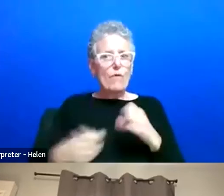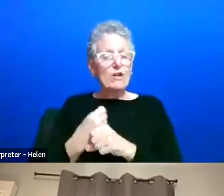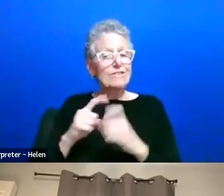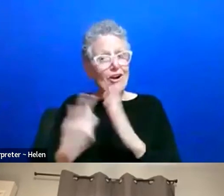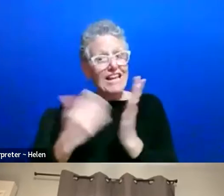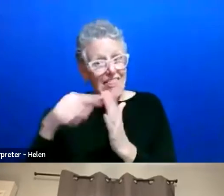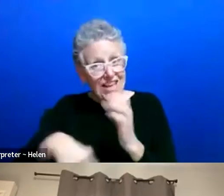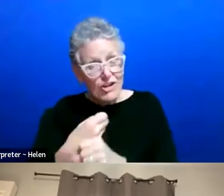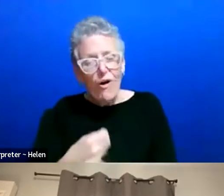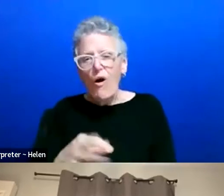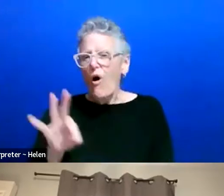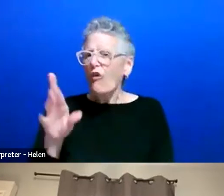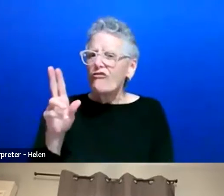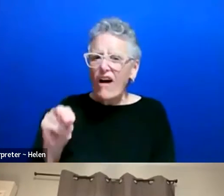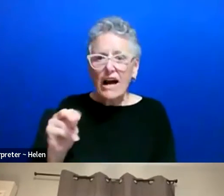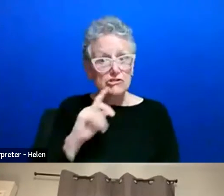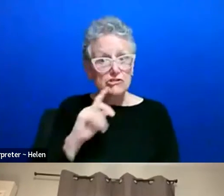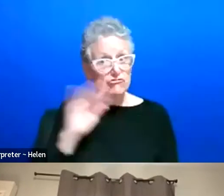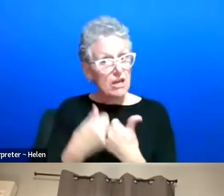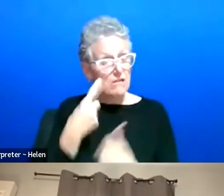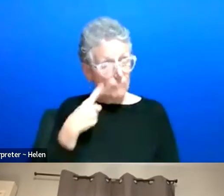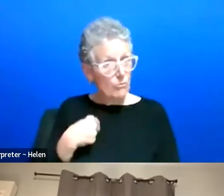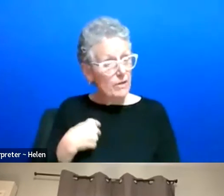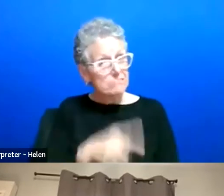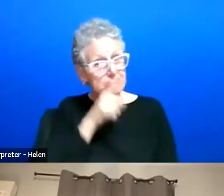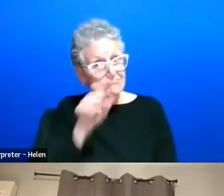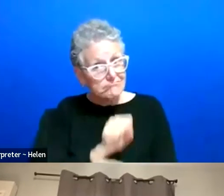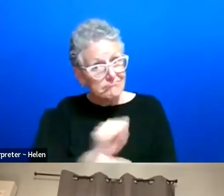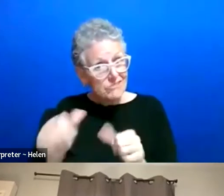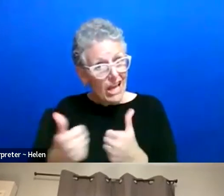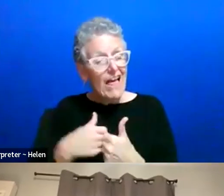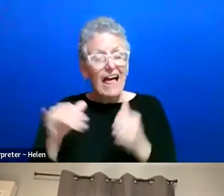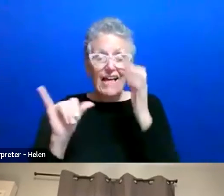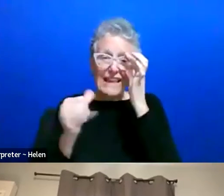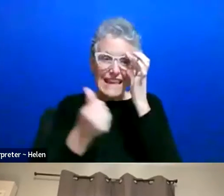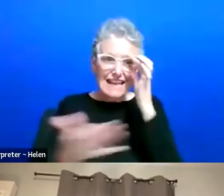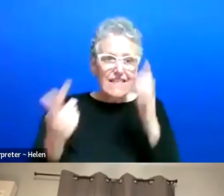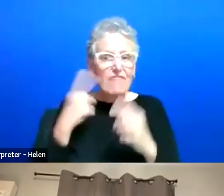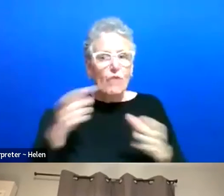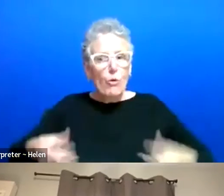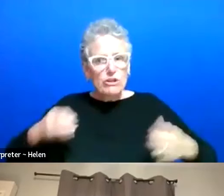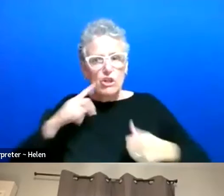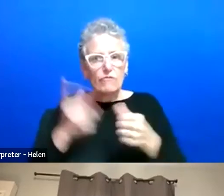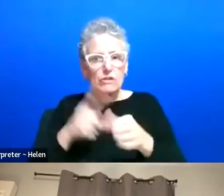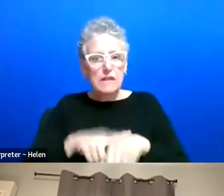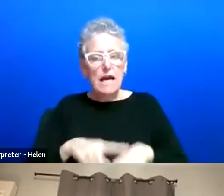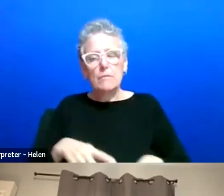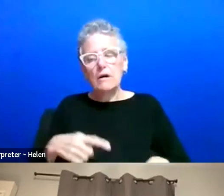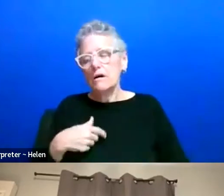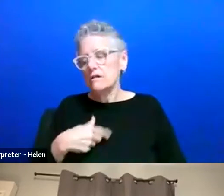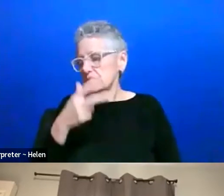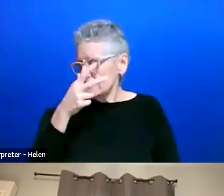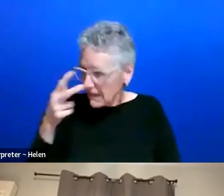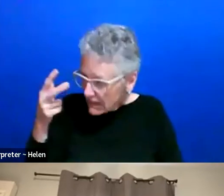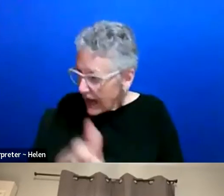is a lot of fun. It's challenging for me. It's pretty much like anything in a wheelchair. The first time you really stink at it, and the